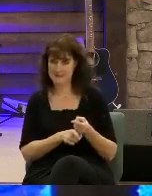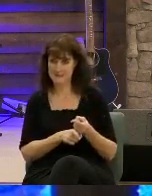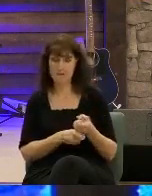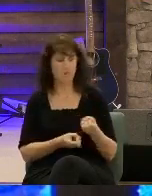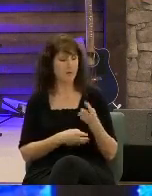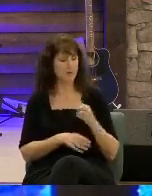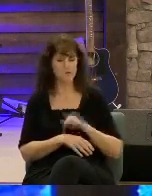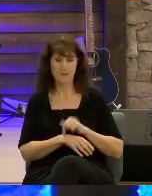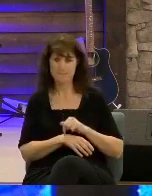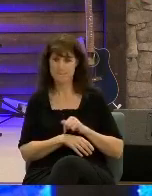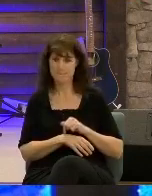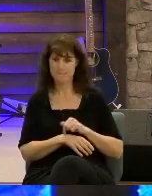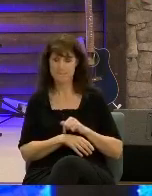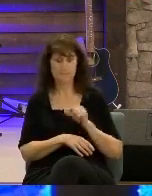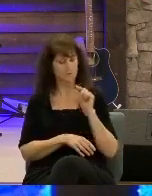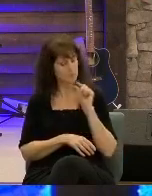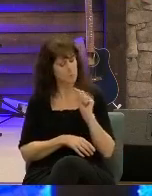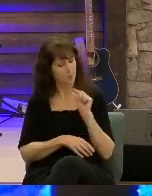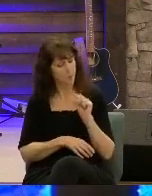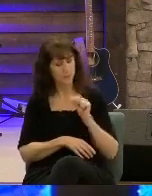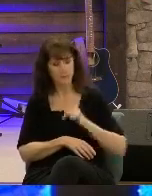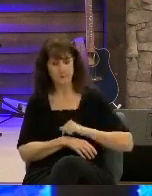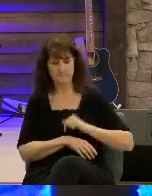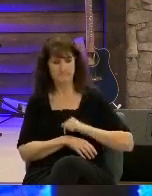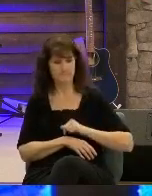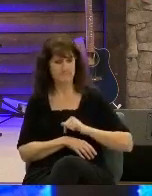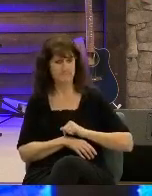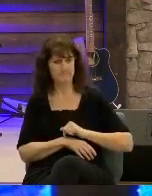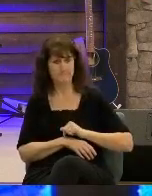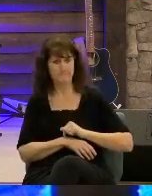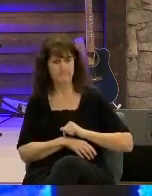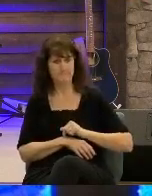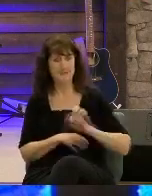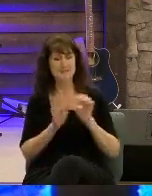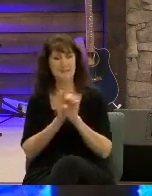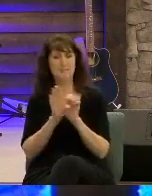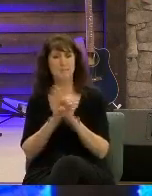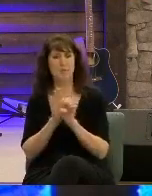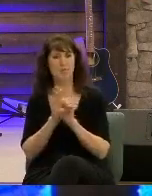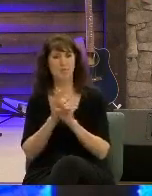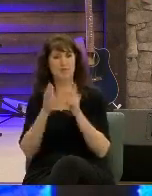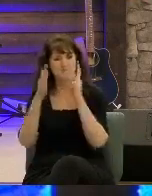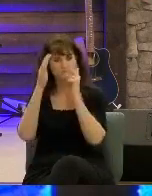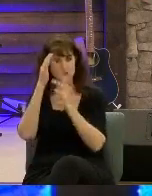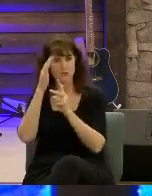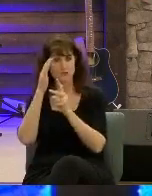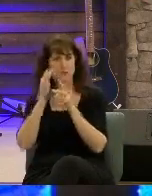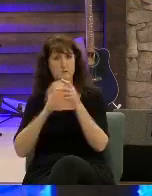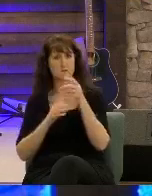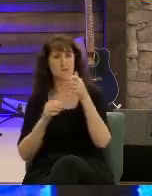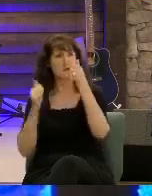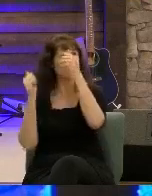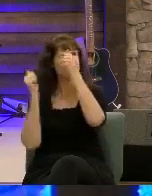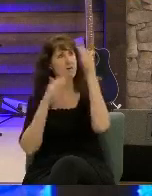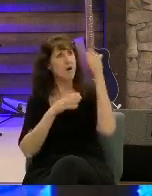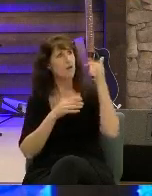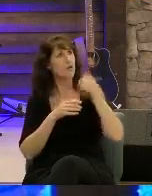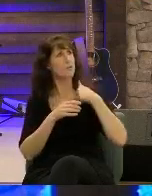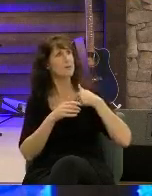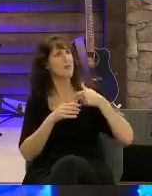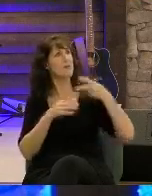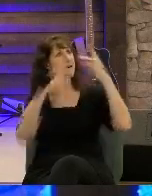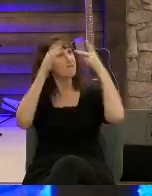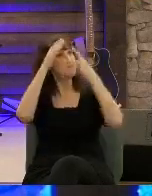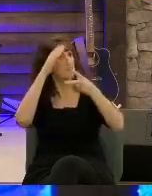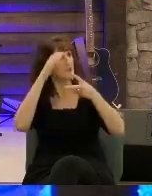time, small amount of time. Let me give you an example, vision. Father, I have a vision of you pouring into me